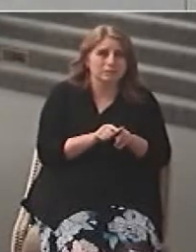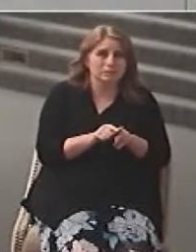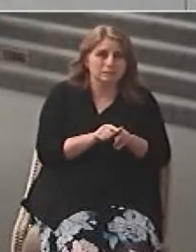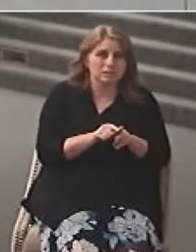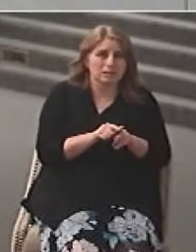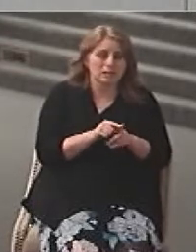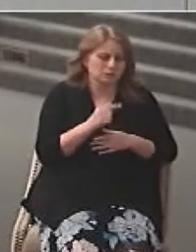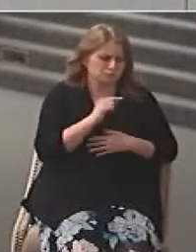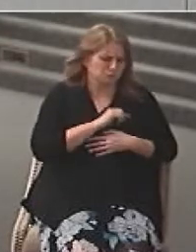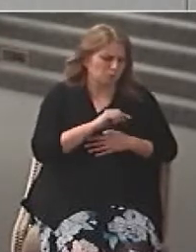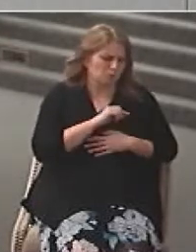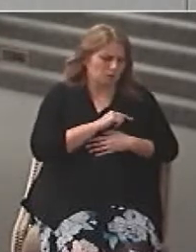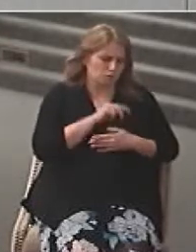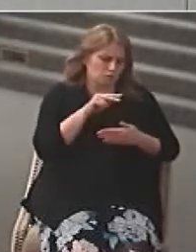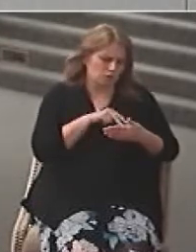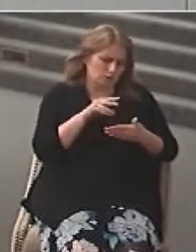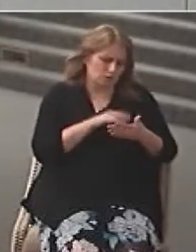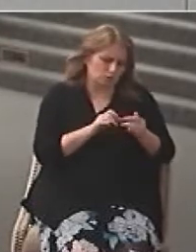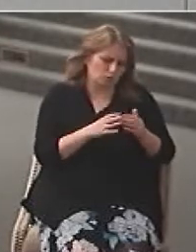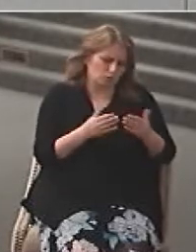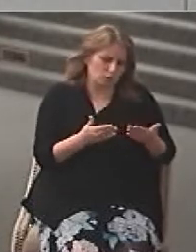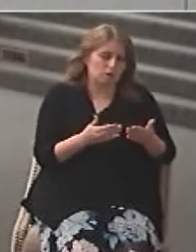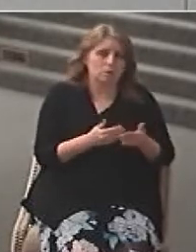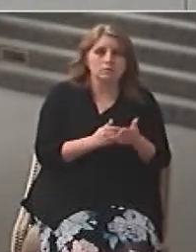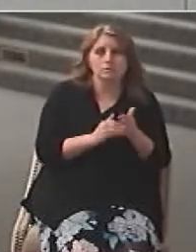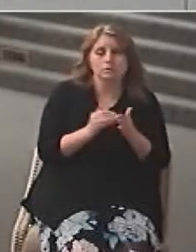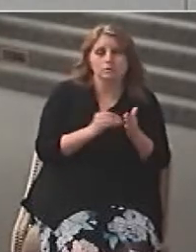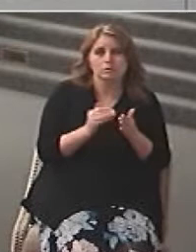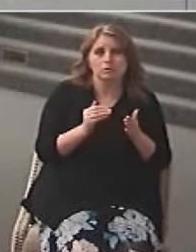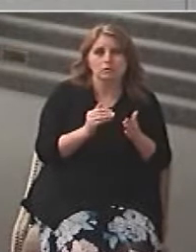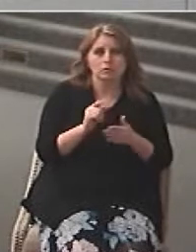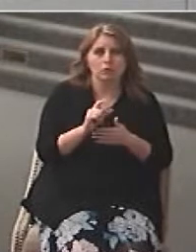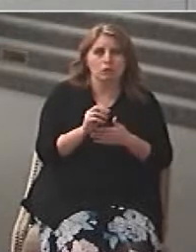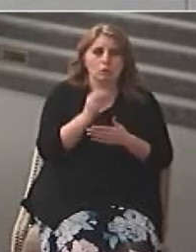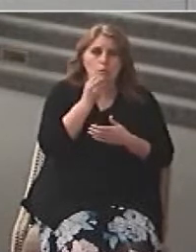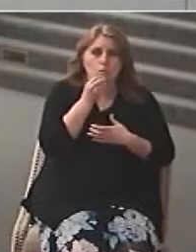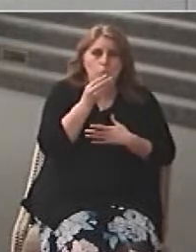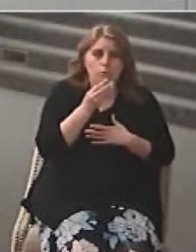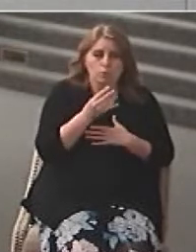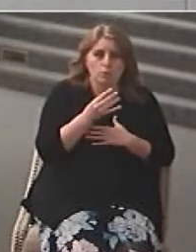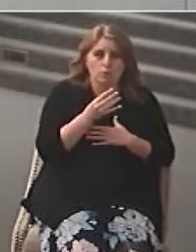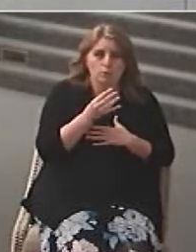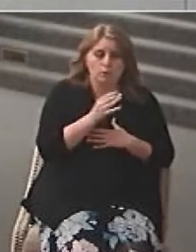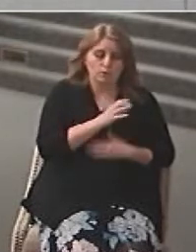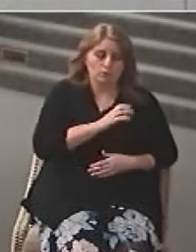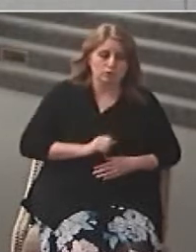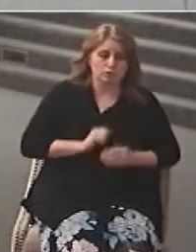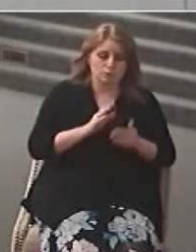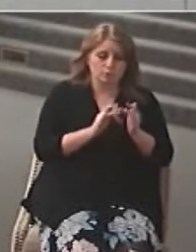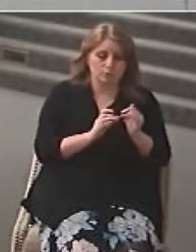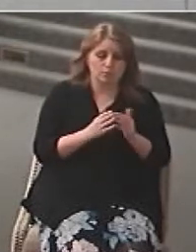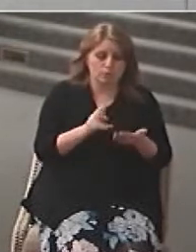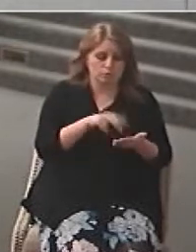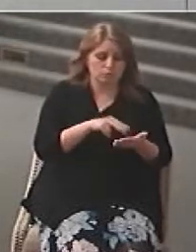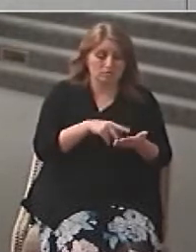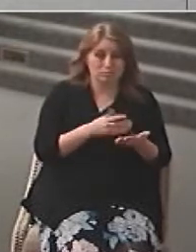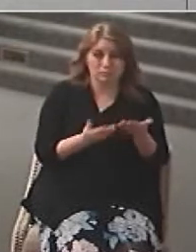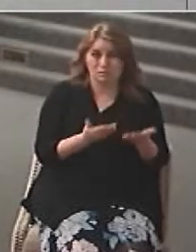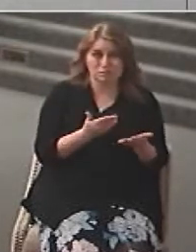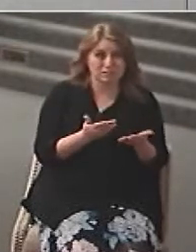His Word. You oftentimes find that a lukewarm Christian's Bible reading is probably non-existent. It's probably